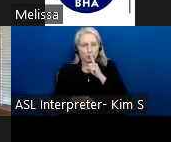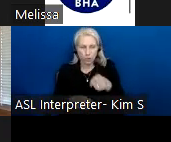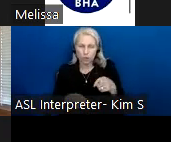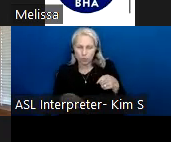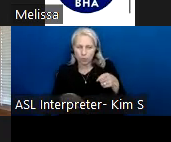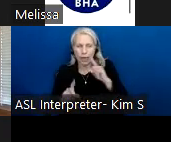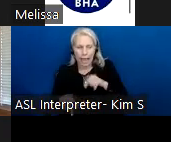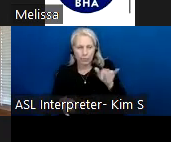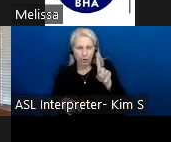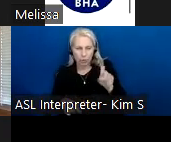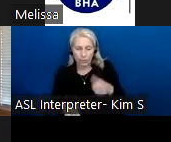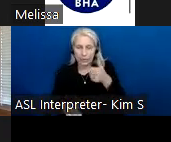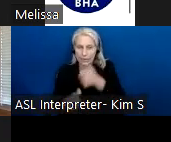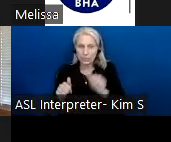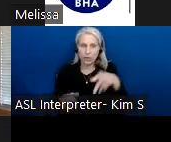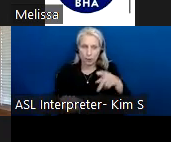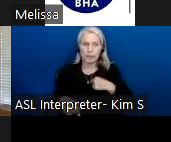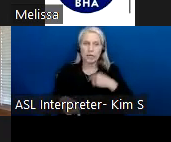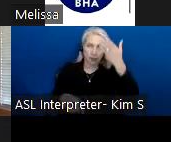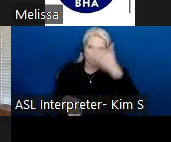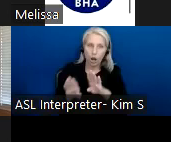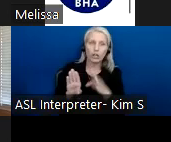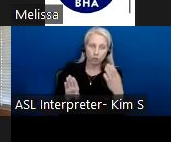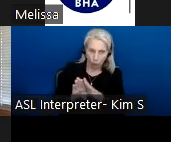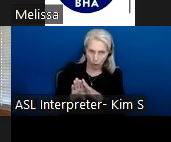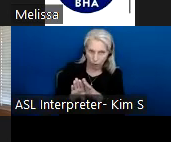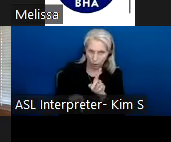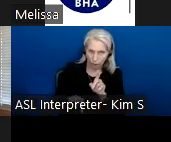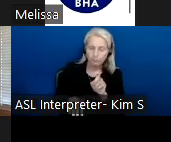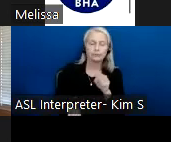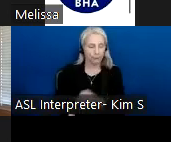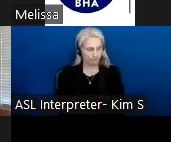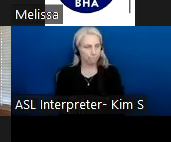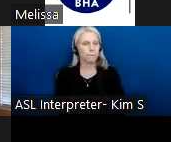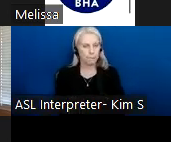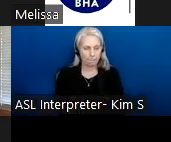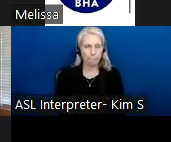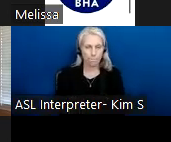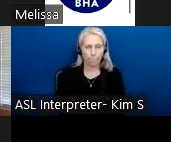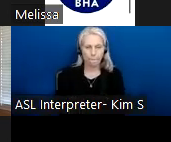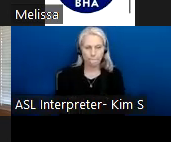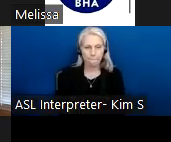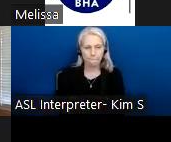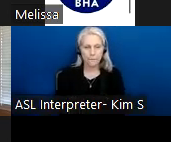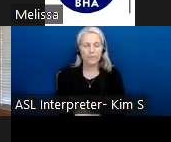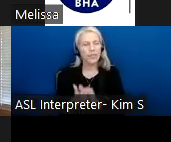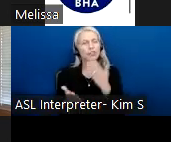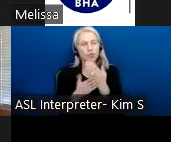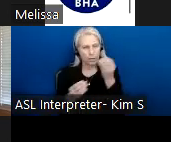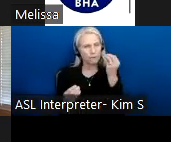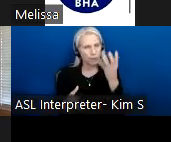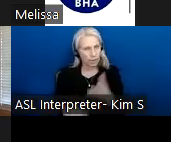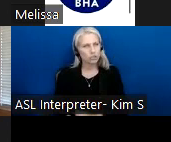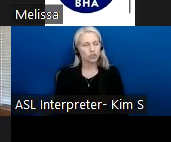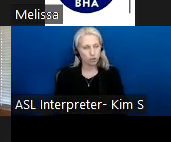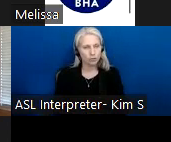answer that question. So each apartment has a front door. Yeah, great. Thank you very much. Such good information